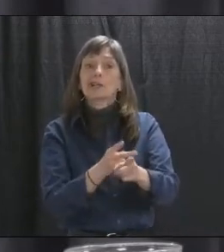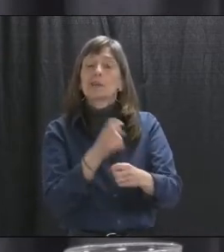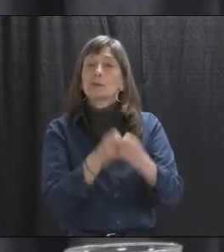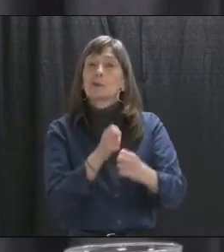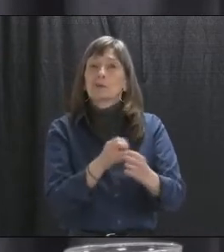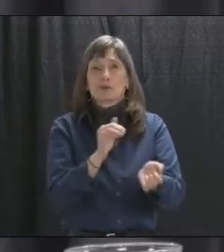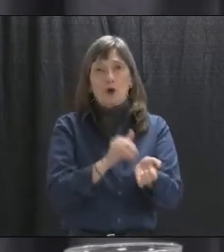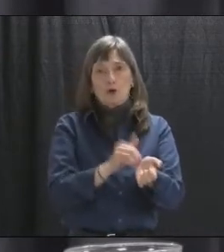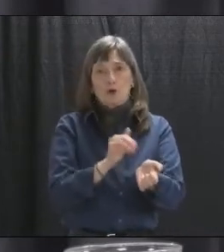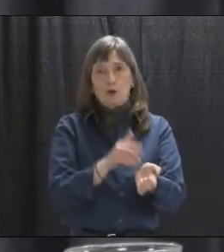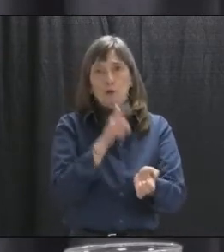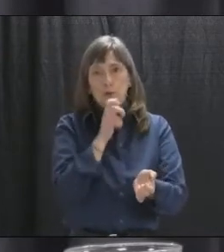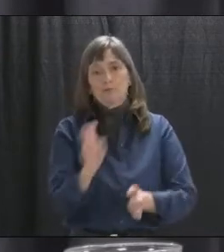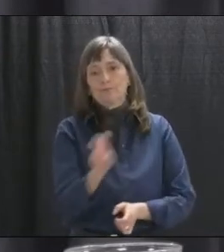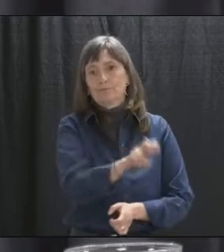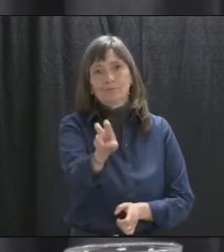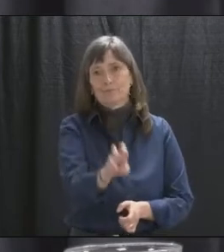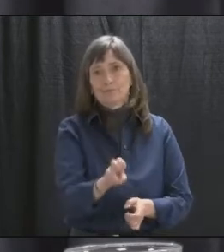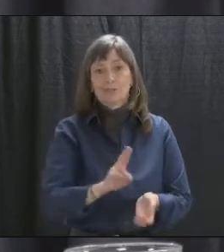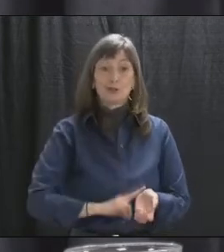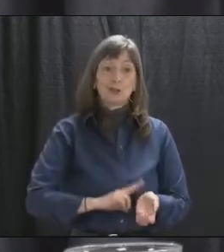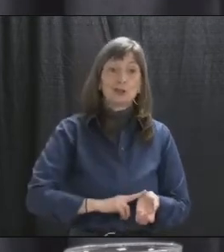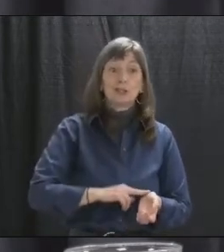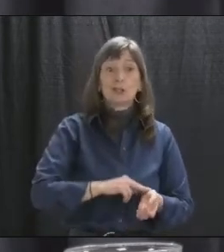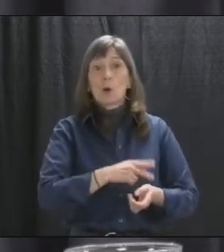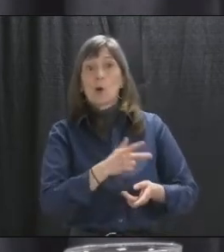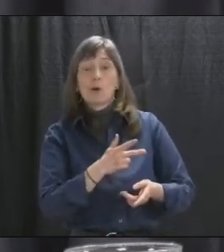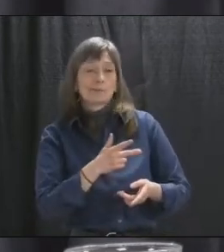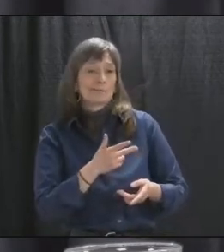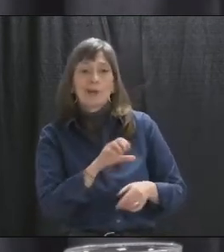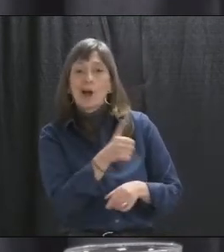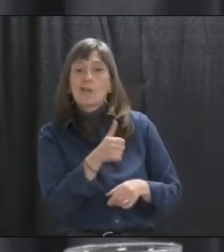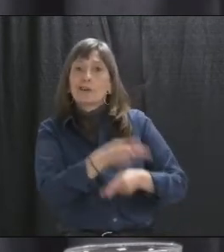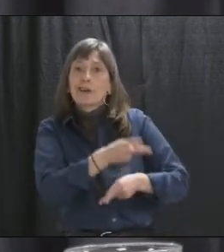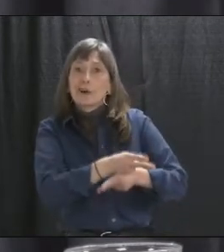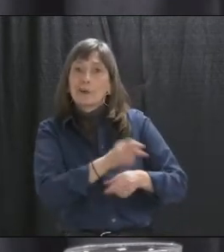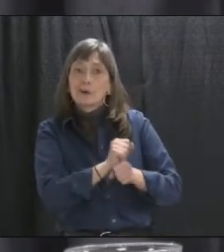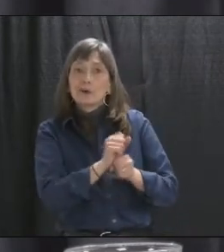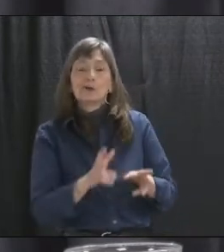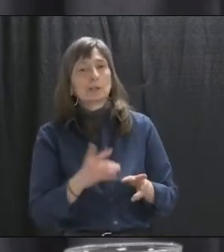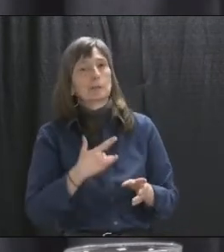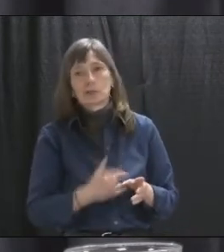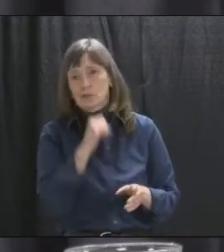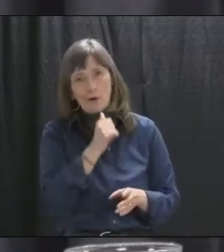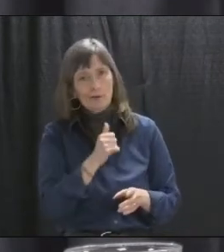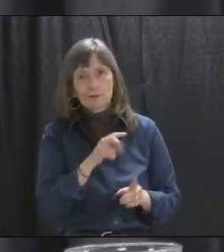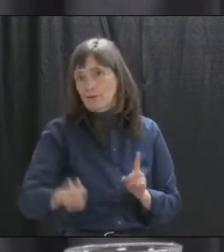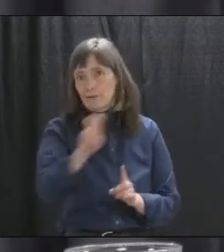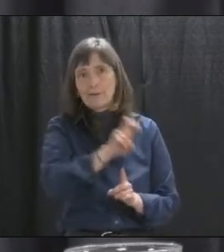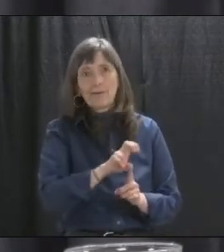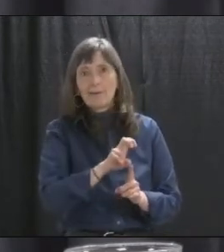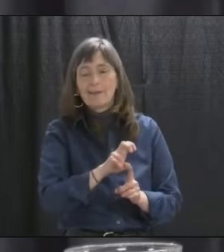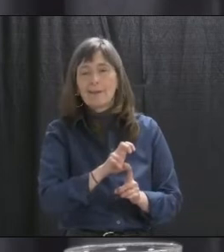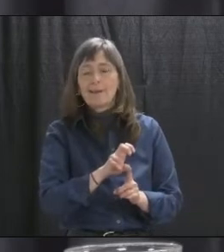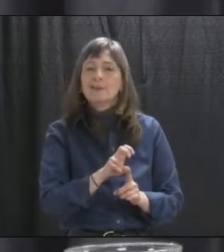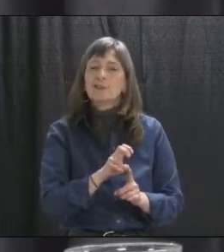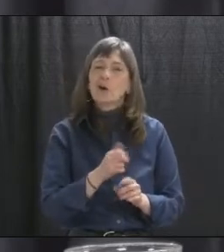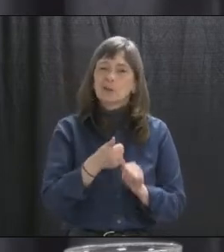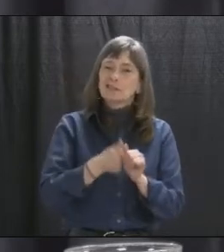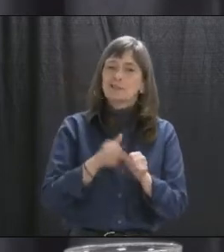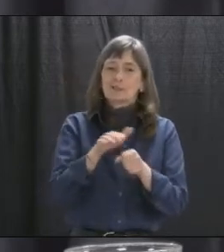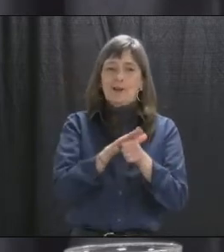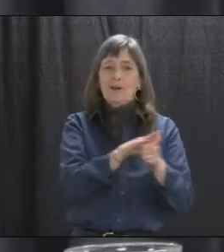between long-term care facilities than nursing care or other healthcare workers, for example. So each RHA will have a different